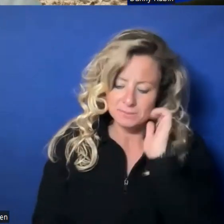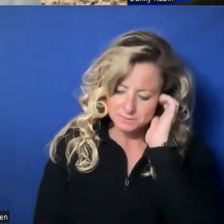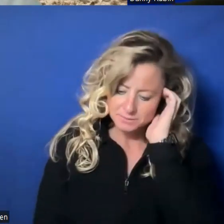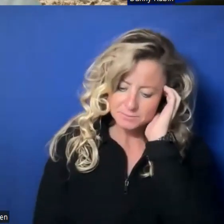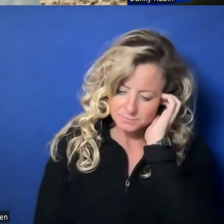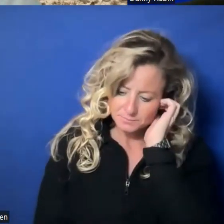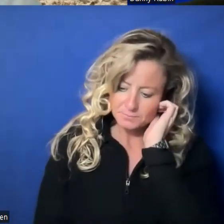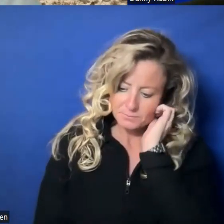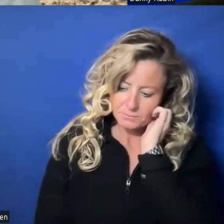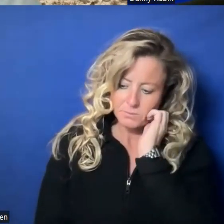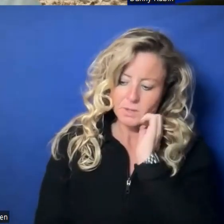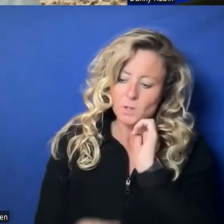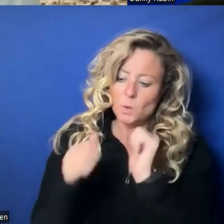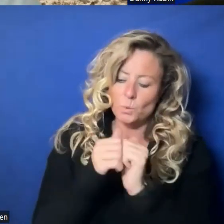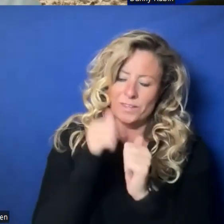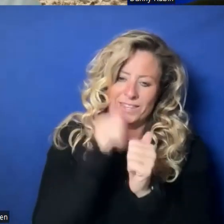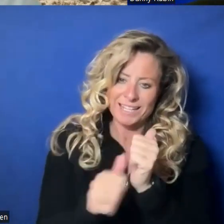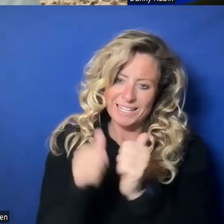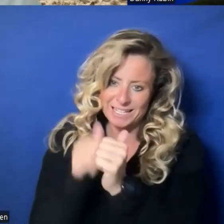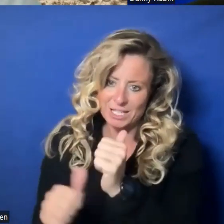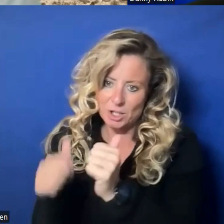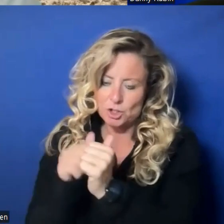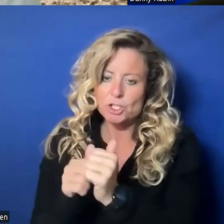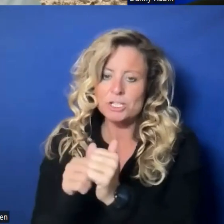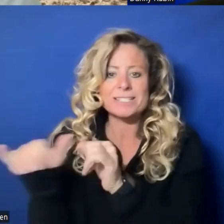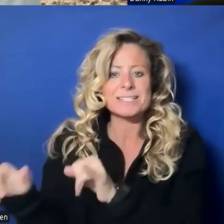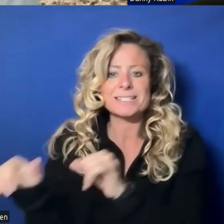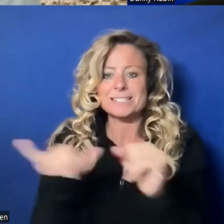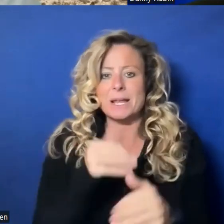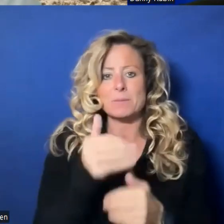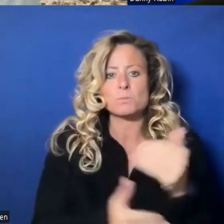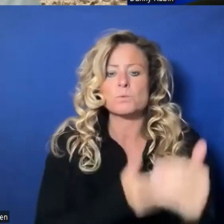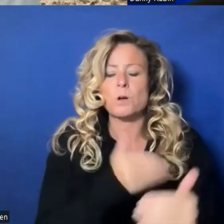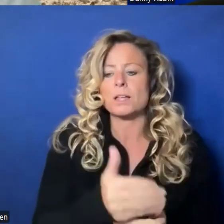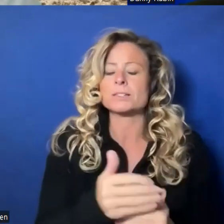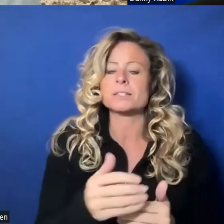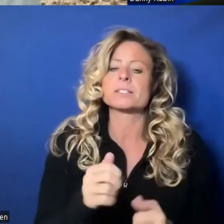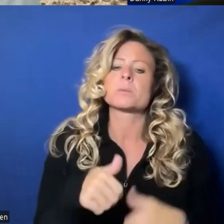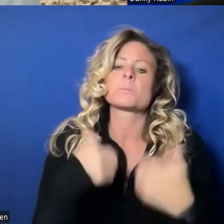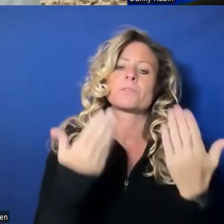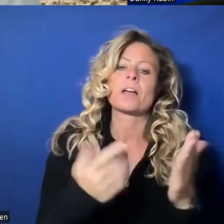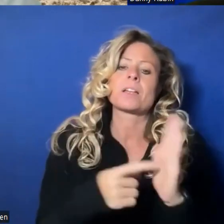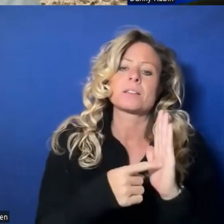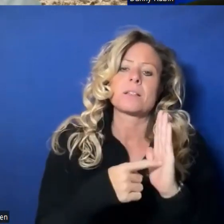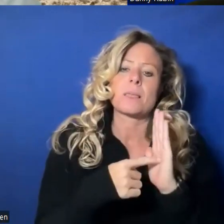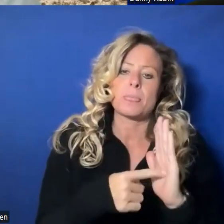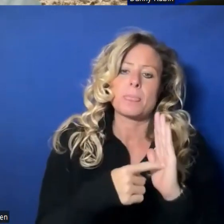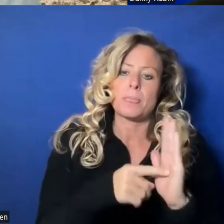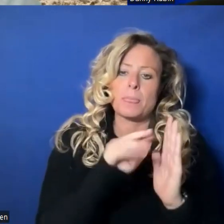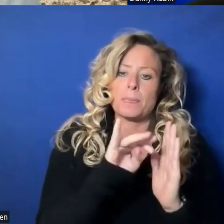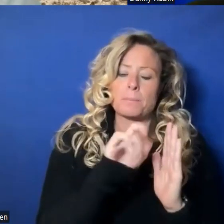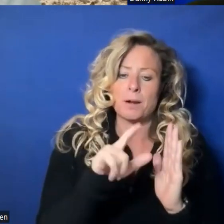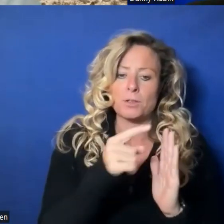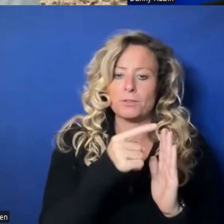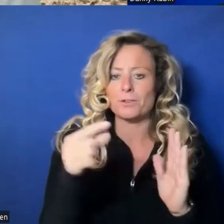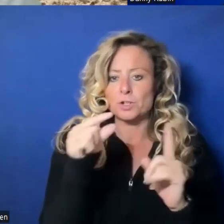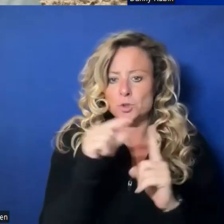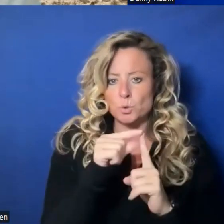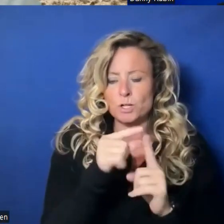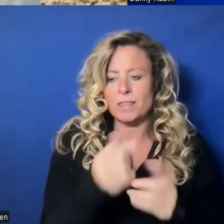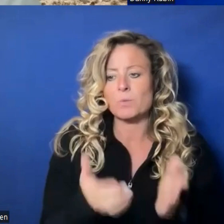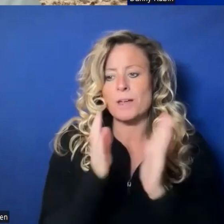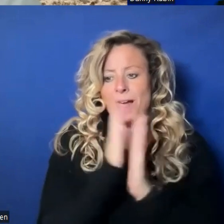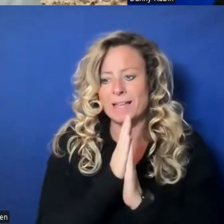each sentence, we repeat the same process. We give the model the first word, and we ask him